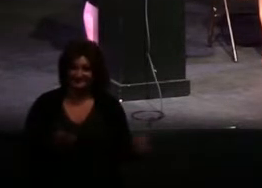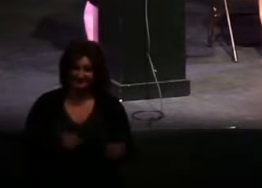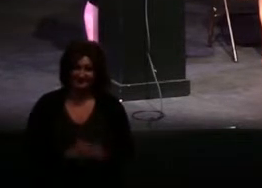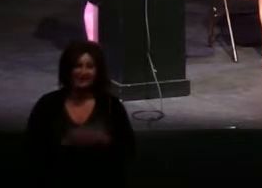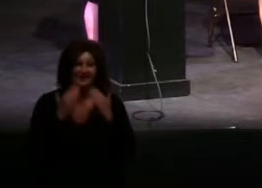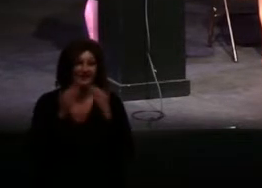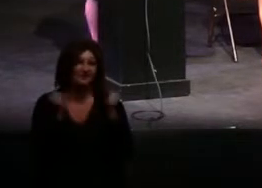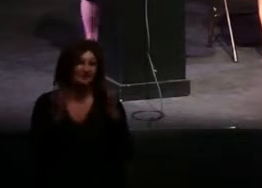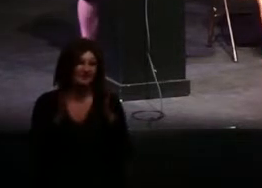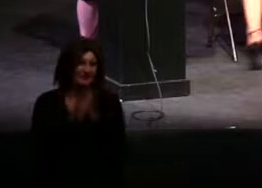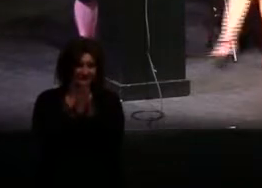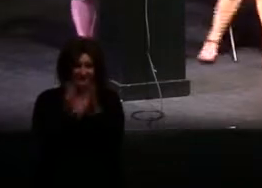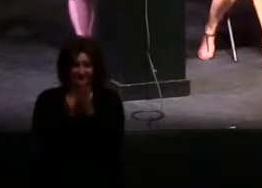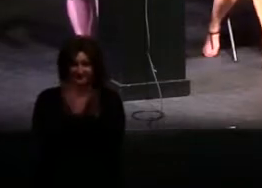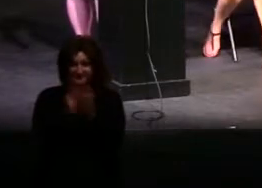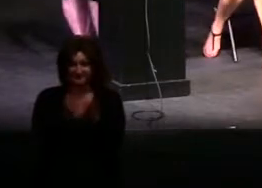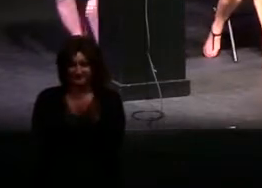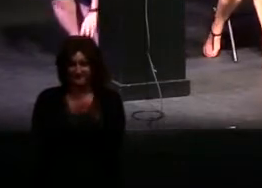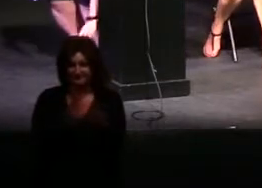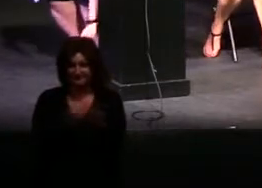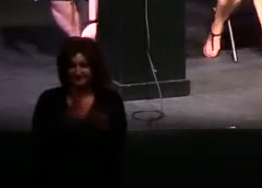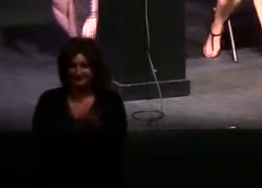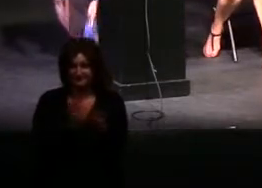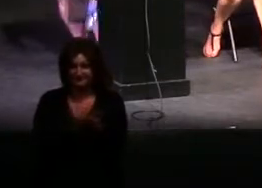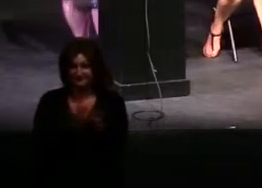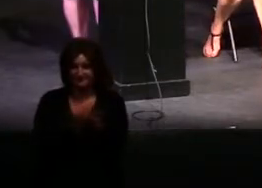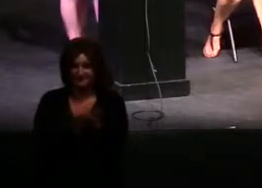Thank you so much.